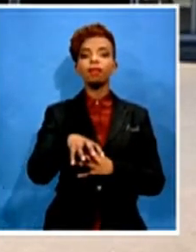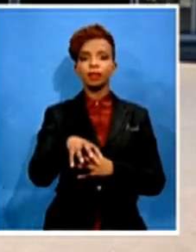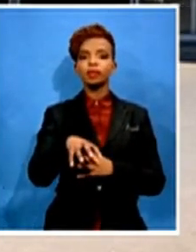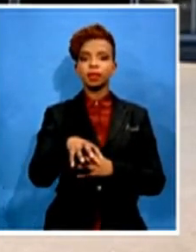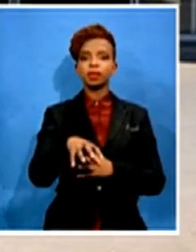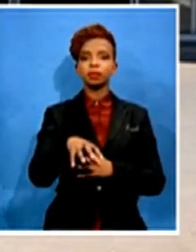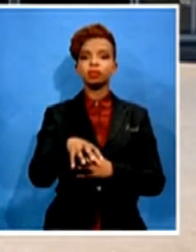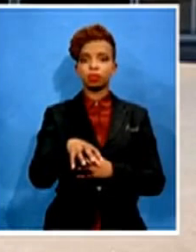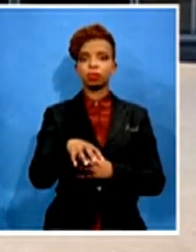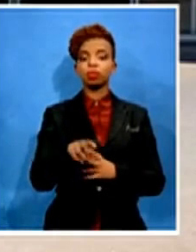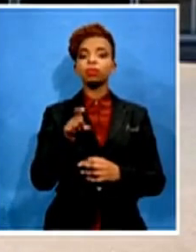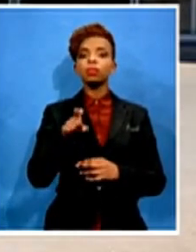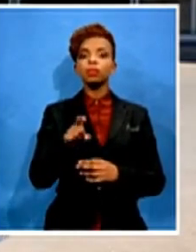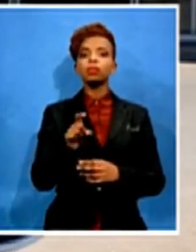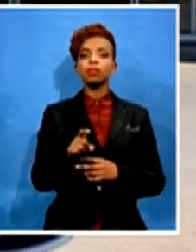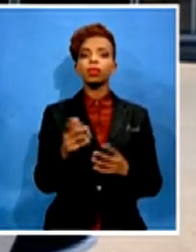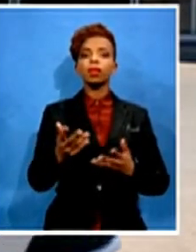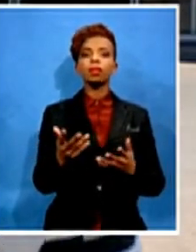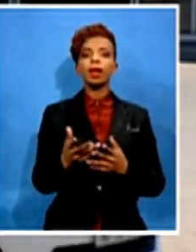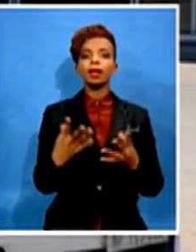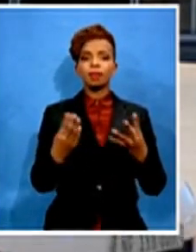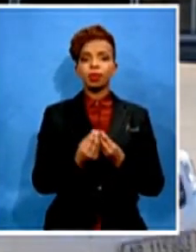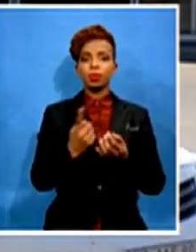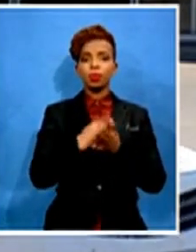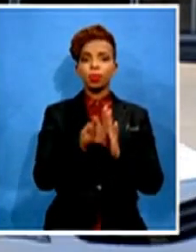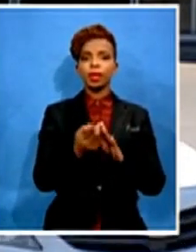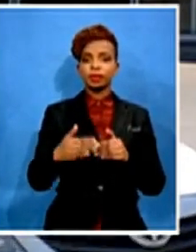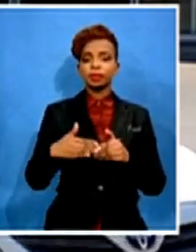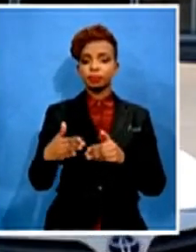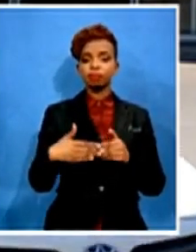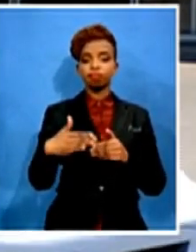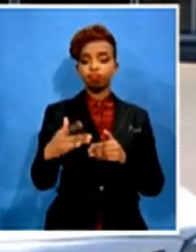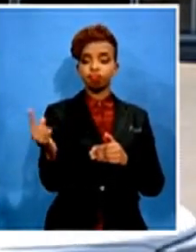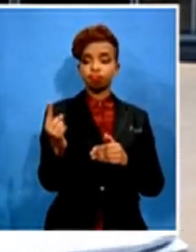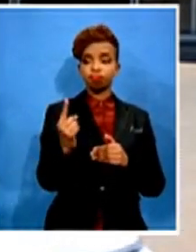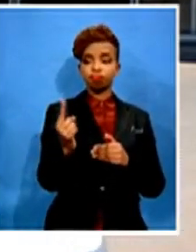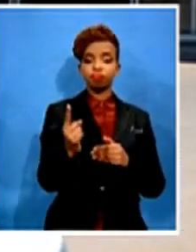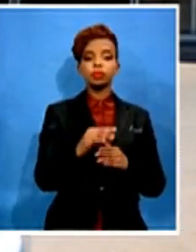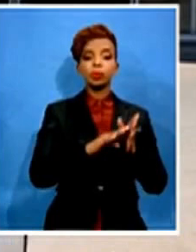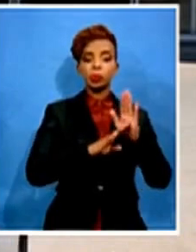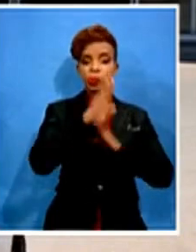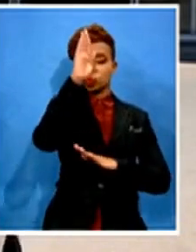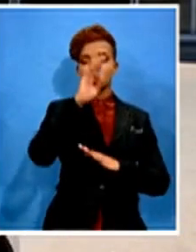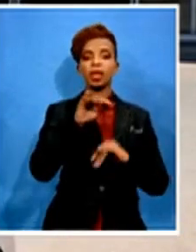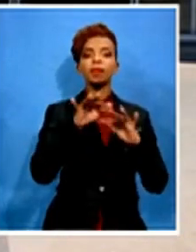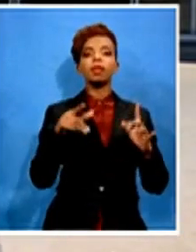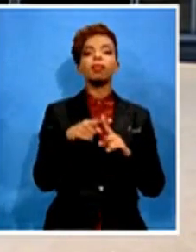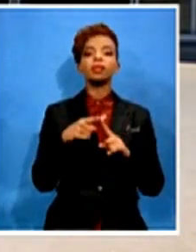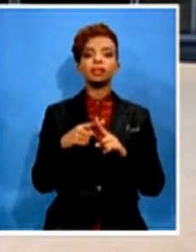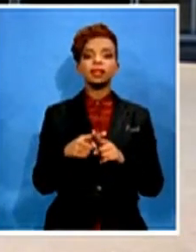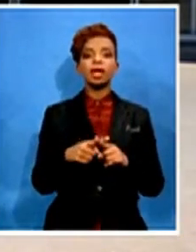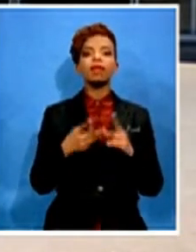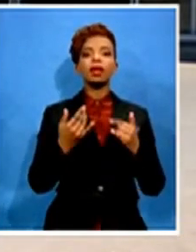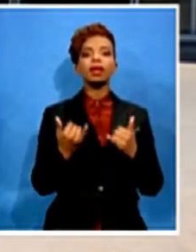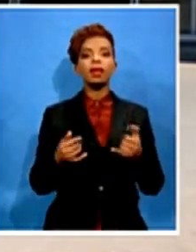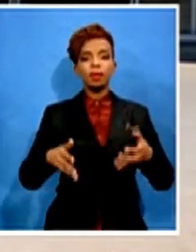coming weeks, Desiree. And now the minister went to Newcastle, went to here in Pietermaritzburg, and also went to Claywood Hospital,